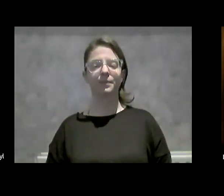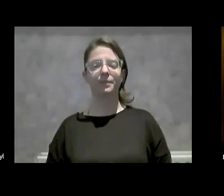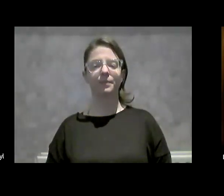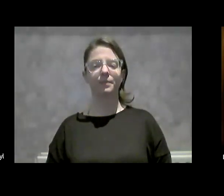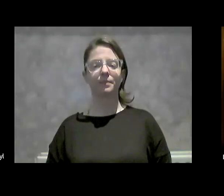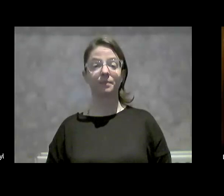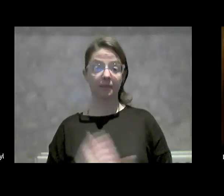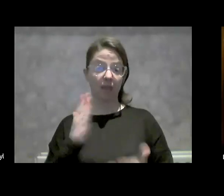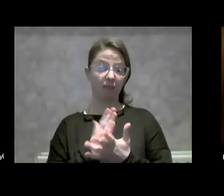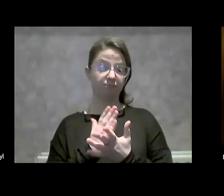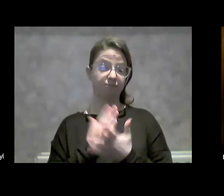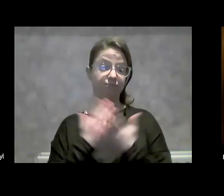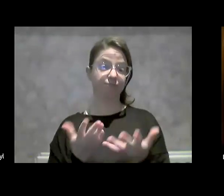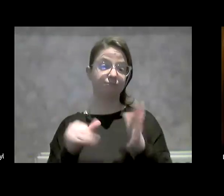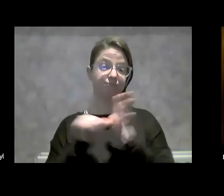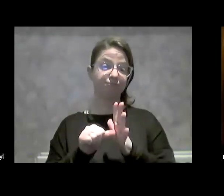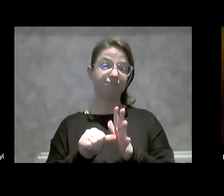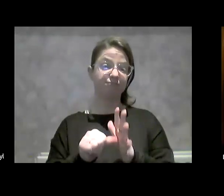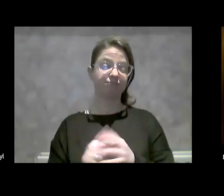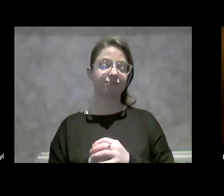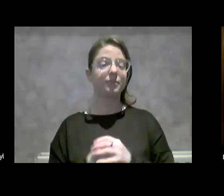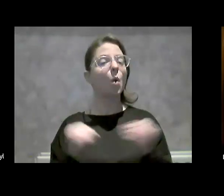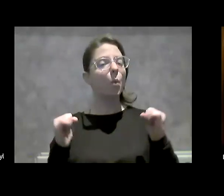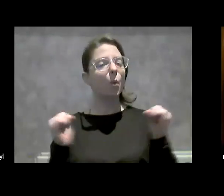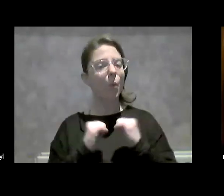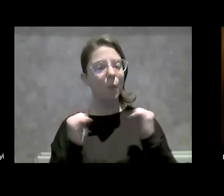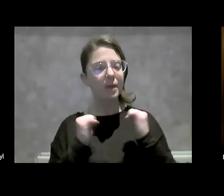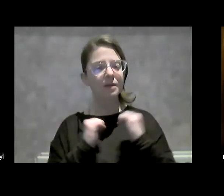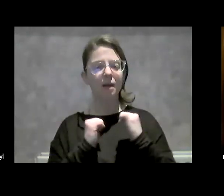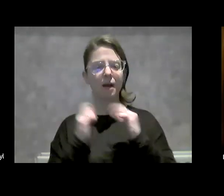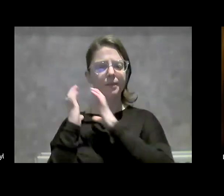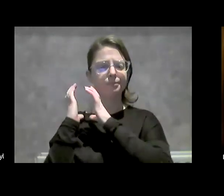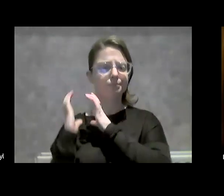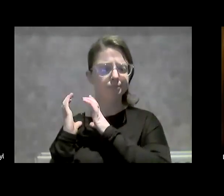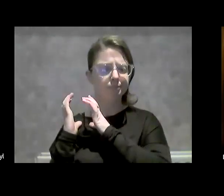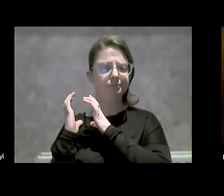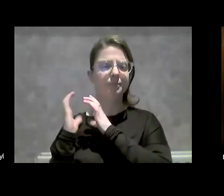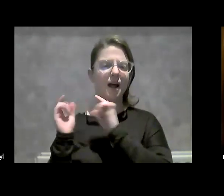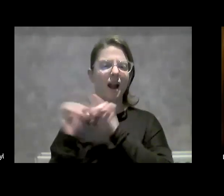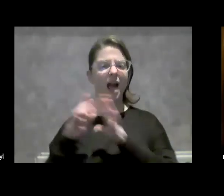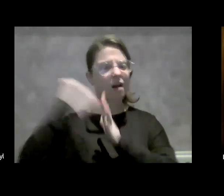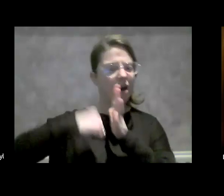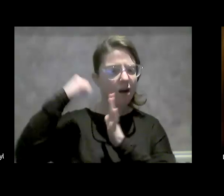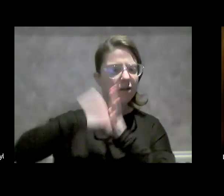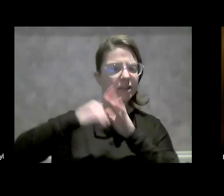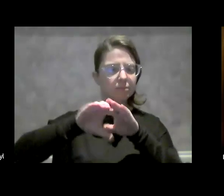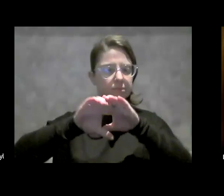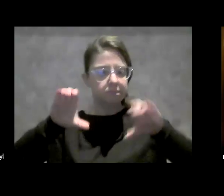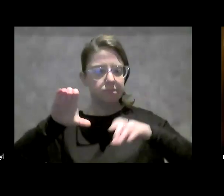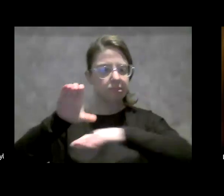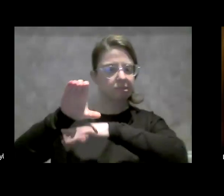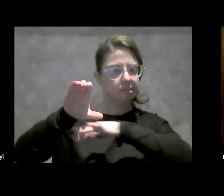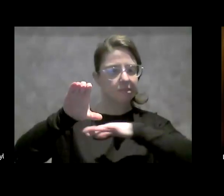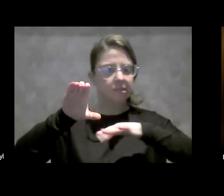Things are hard right now. Winter is laying down heavy on our heads like concrete over soil. The world